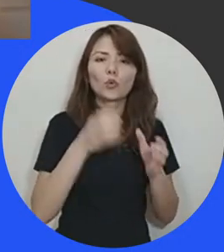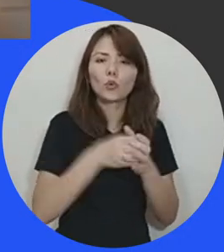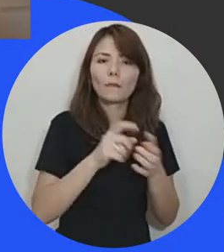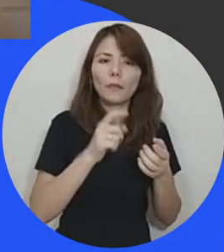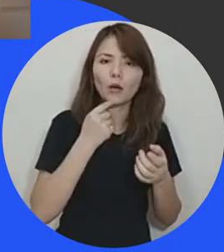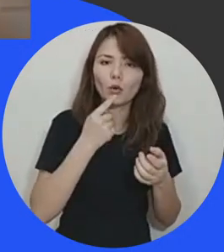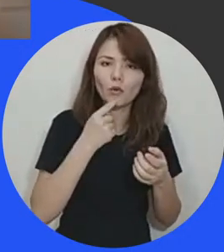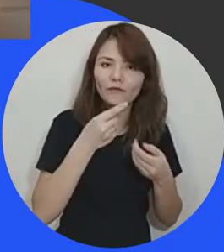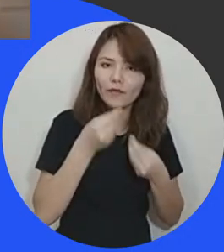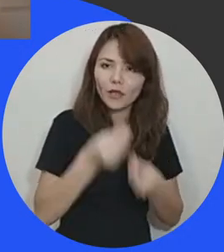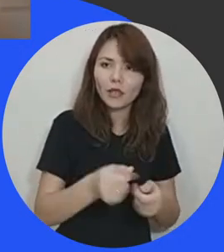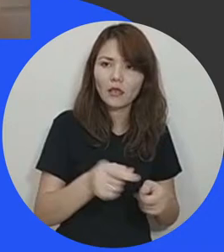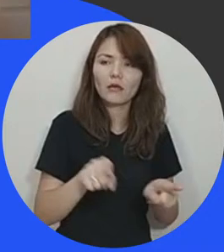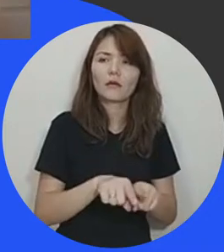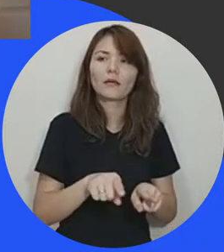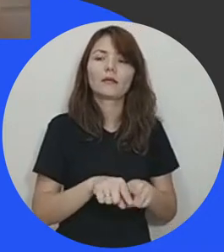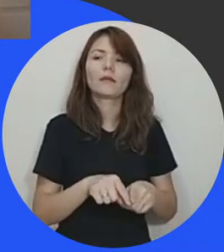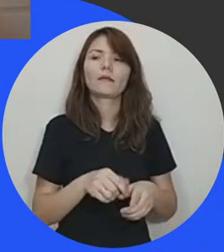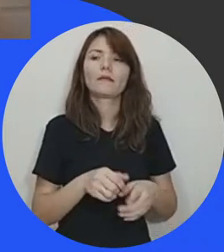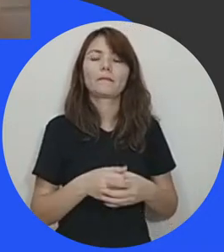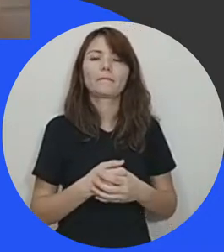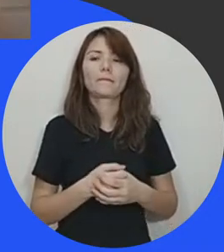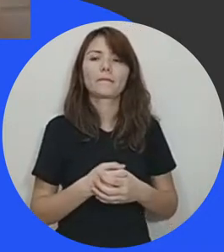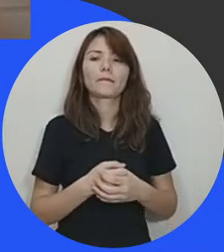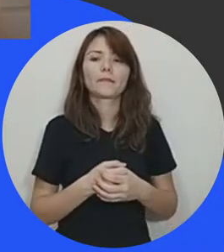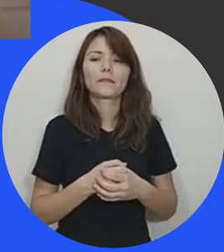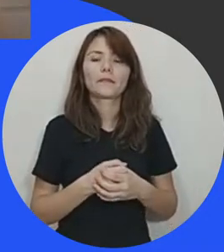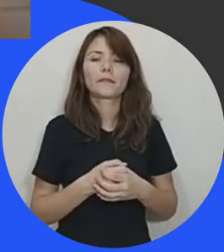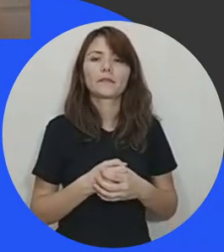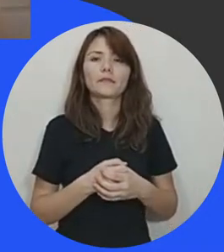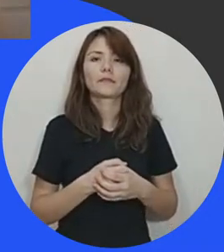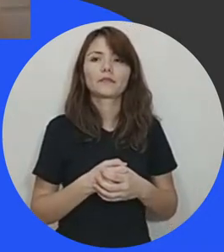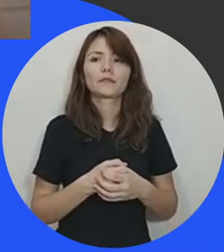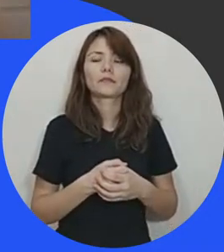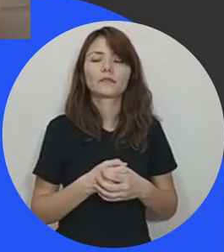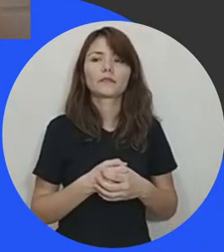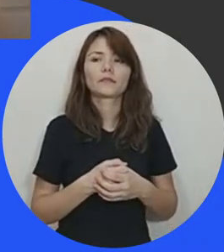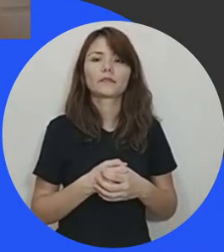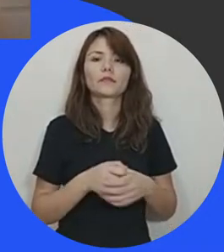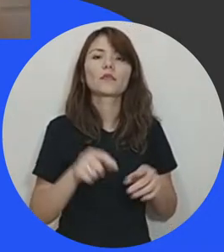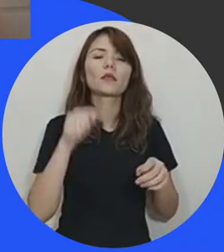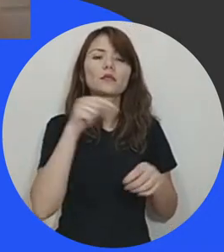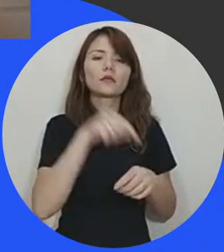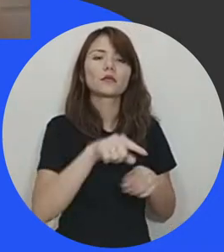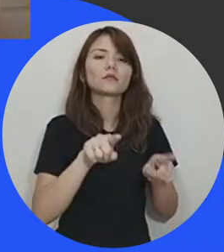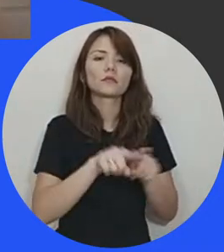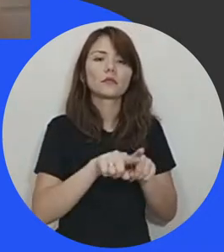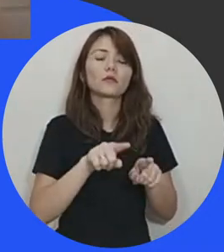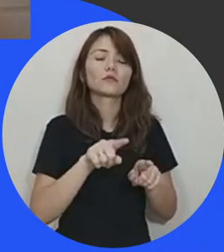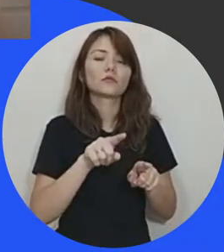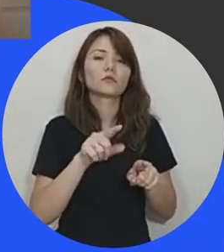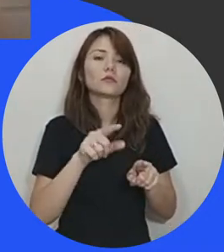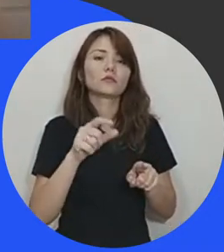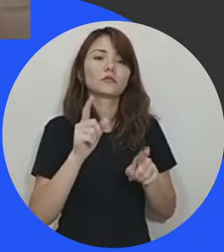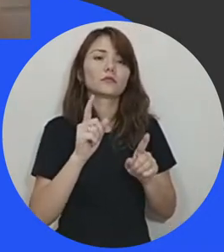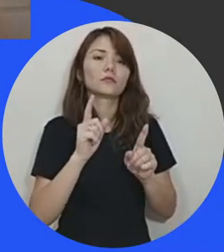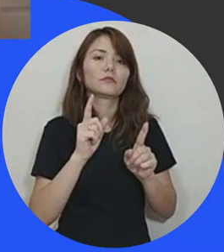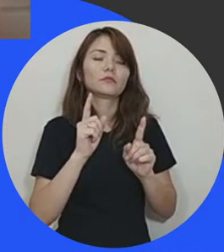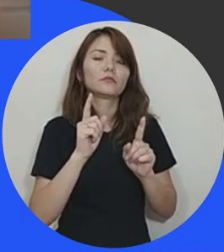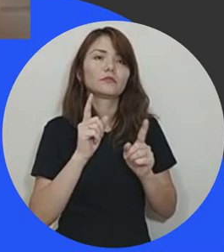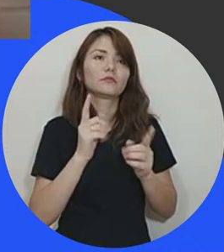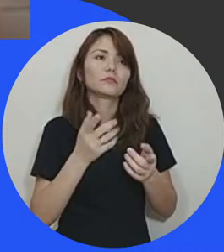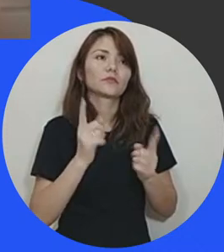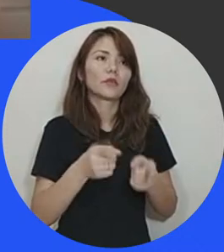So that's a very much an emerging research area, but I would be surprised if there weren't any examples of genetic factors